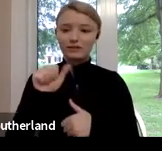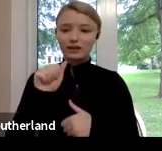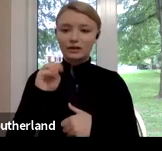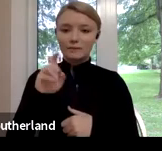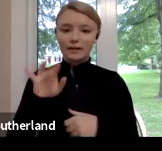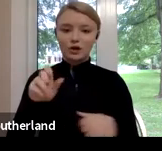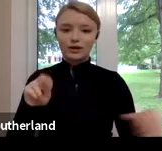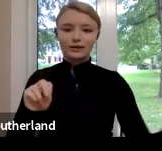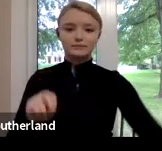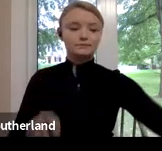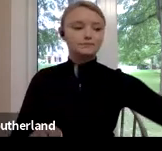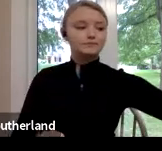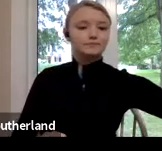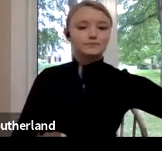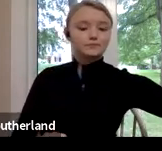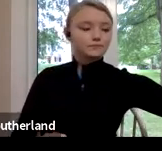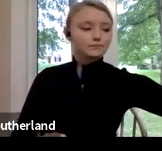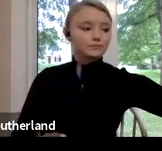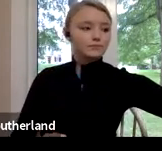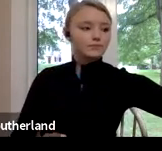Maybe you can't get enough plants,